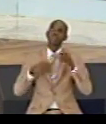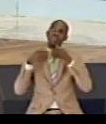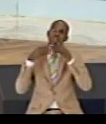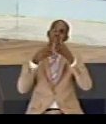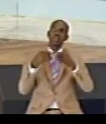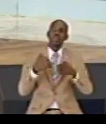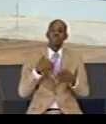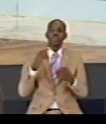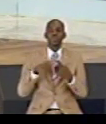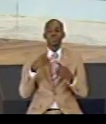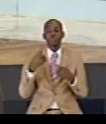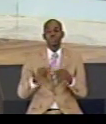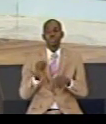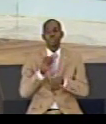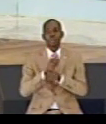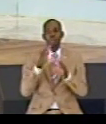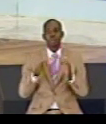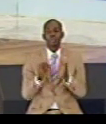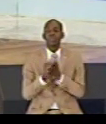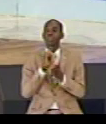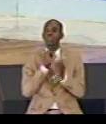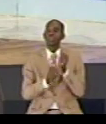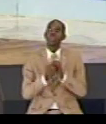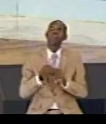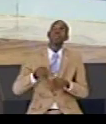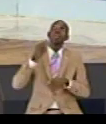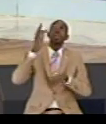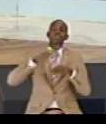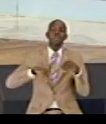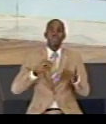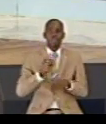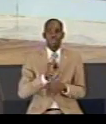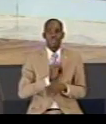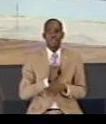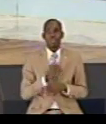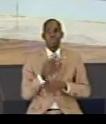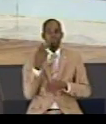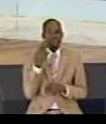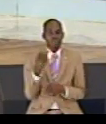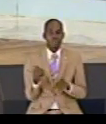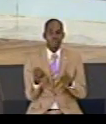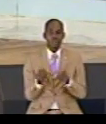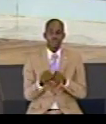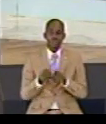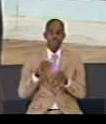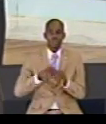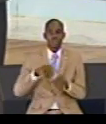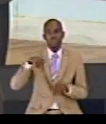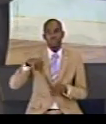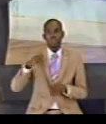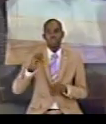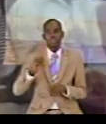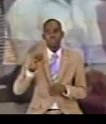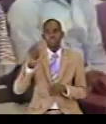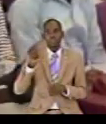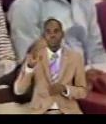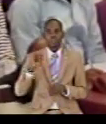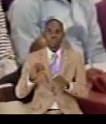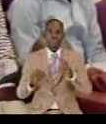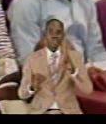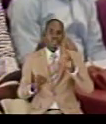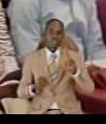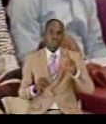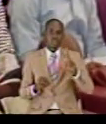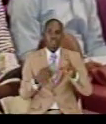rock that is higher than I. He follows that up in Psalm 63. It says in Psalm 63,